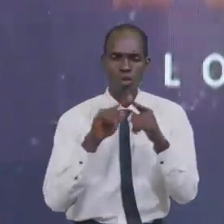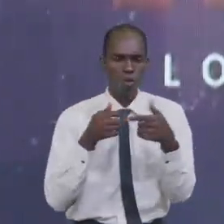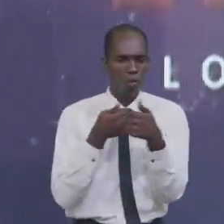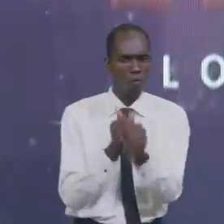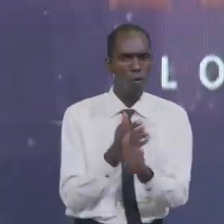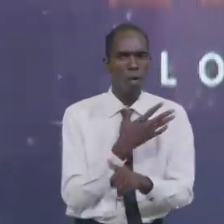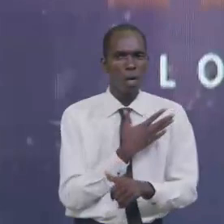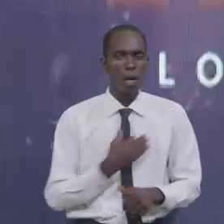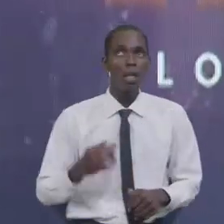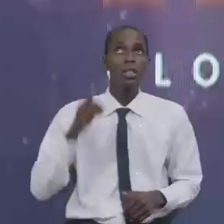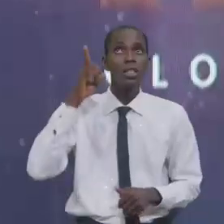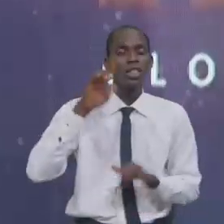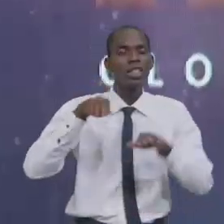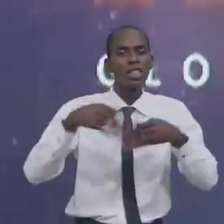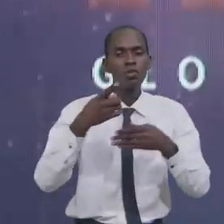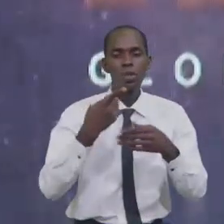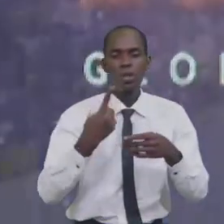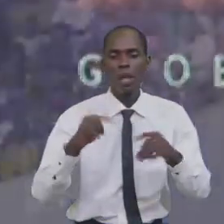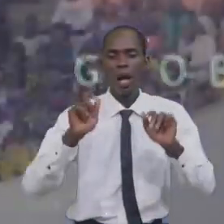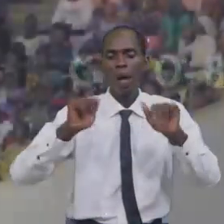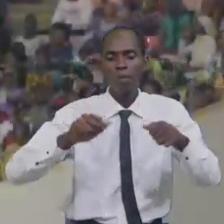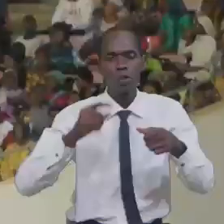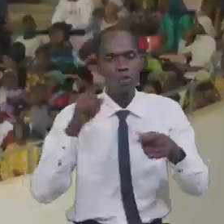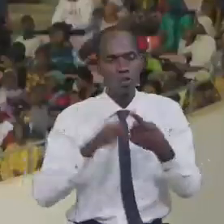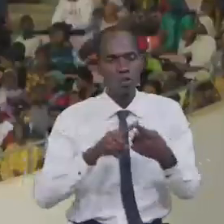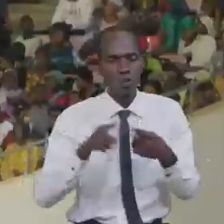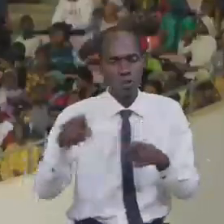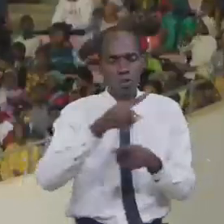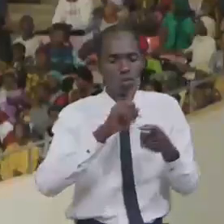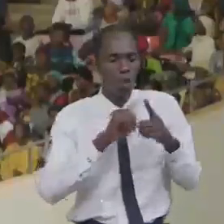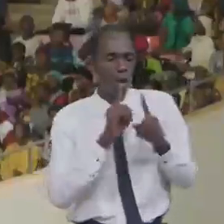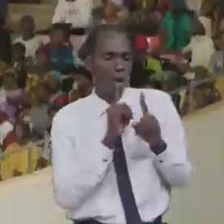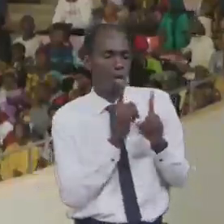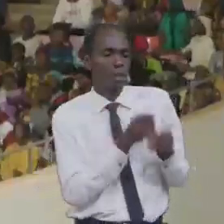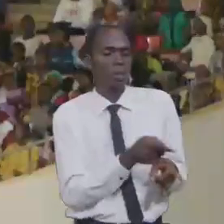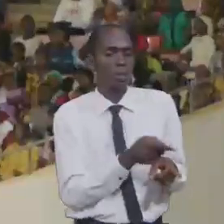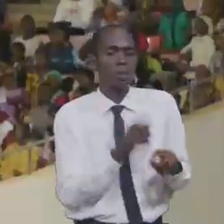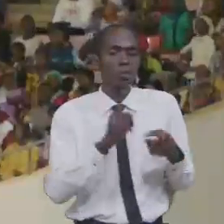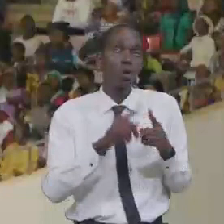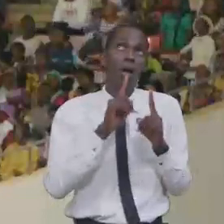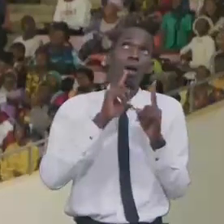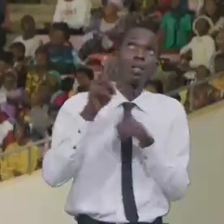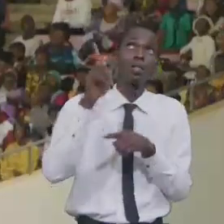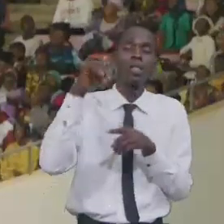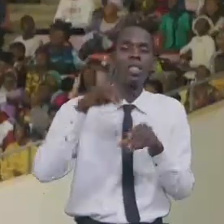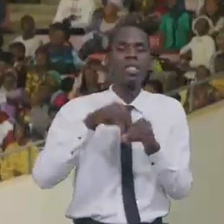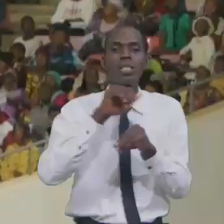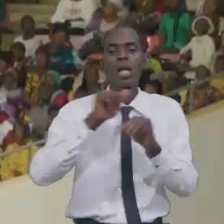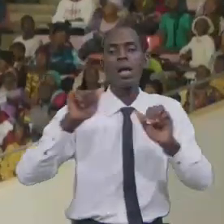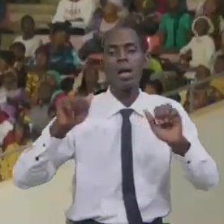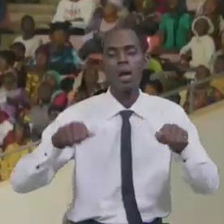ability to respond. And you respond in an able manner, in a way that